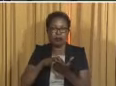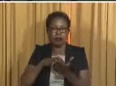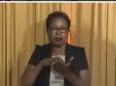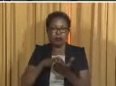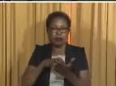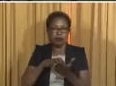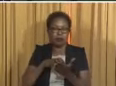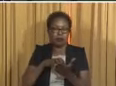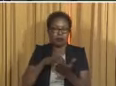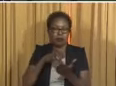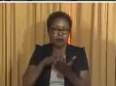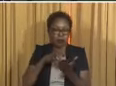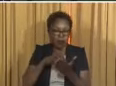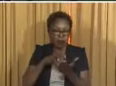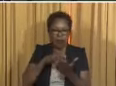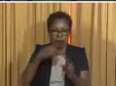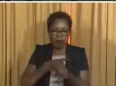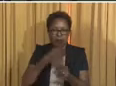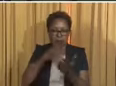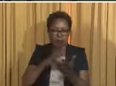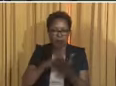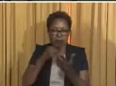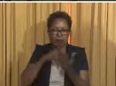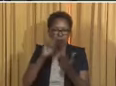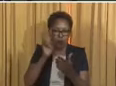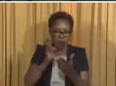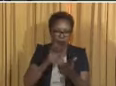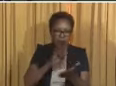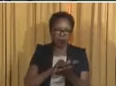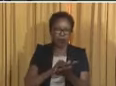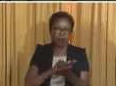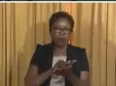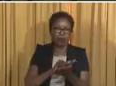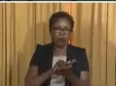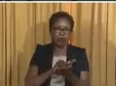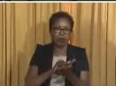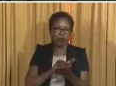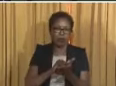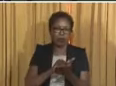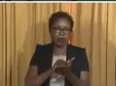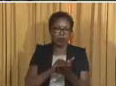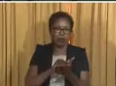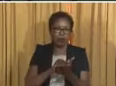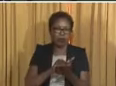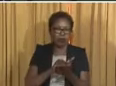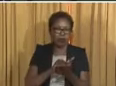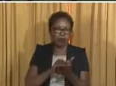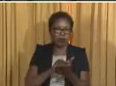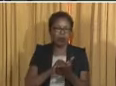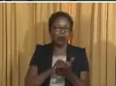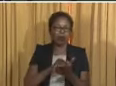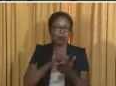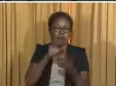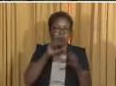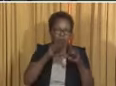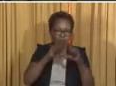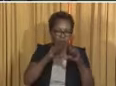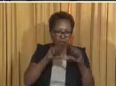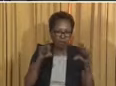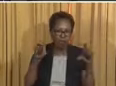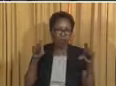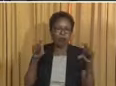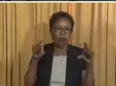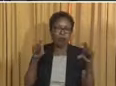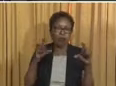Arden observed the follows. It would be contrary to drafting conventions for a schedule to